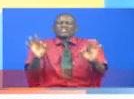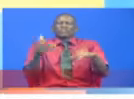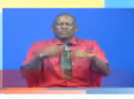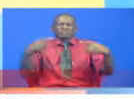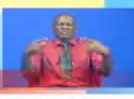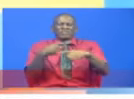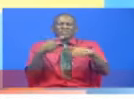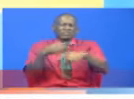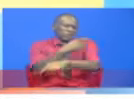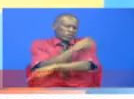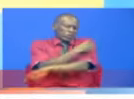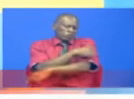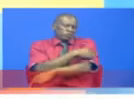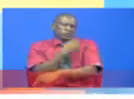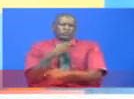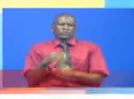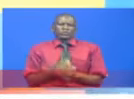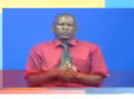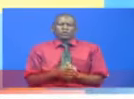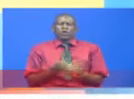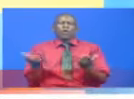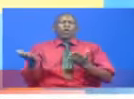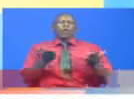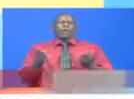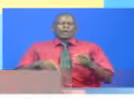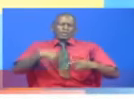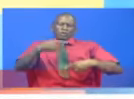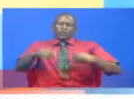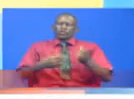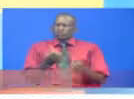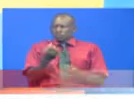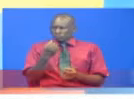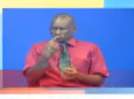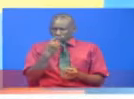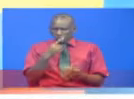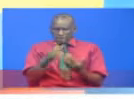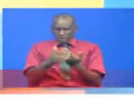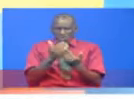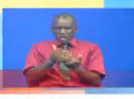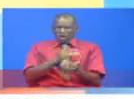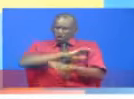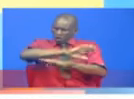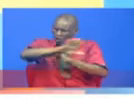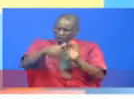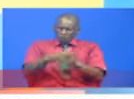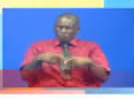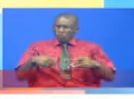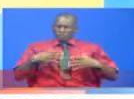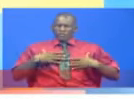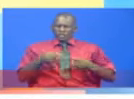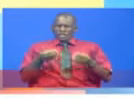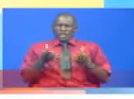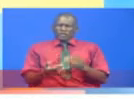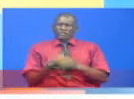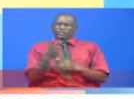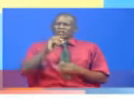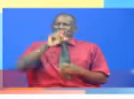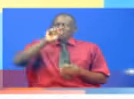various health facilities where they were receiving care. The total recoveries now stands at